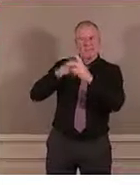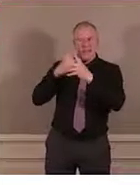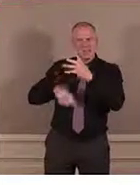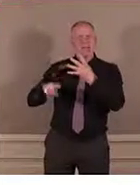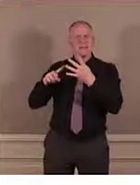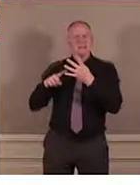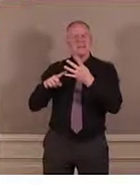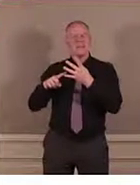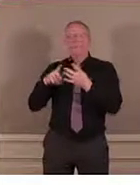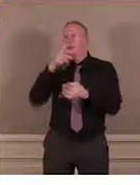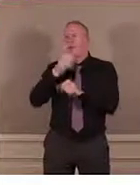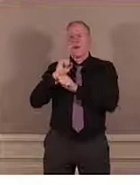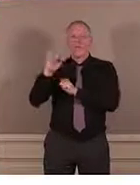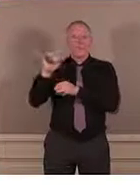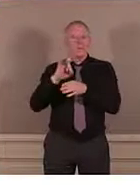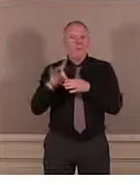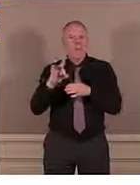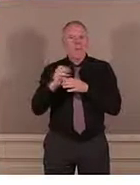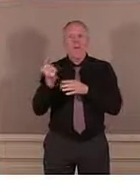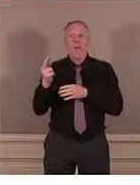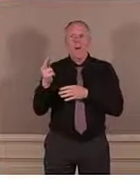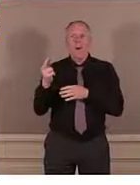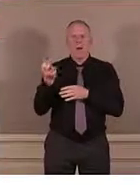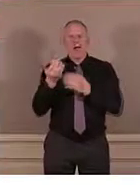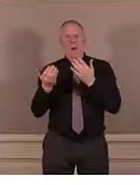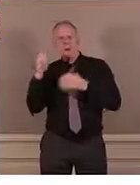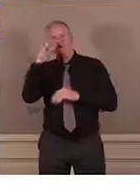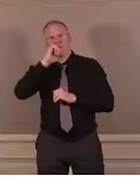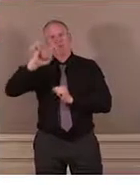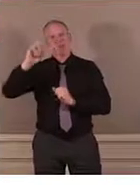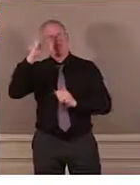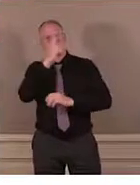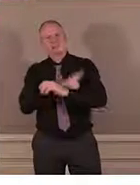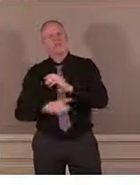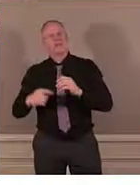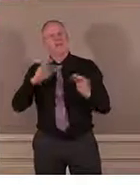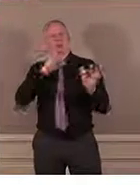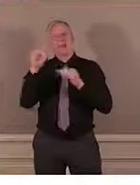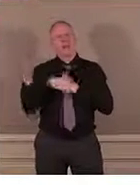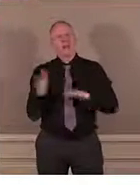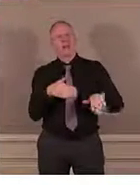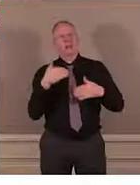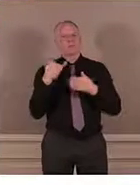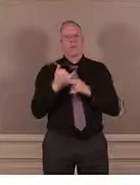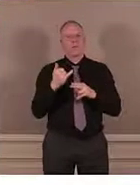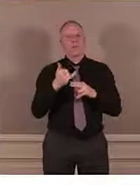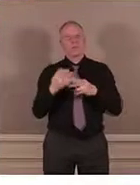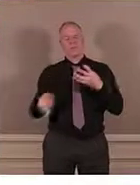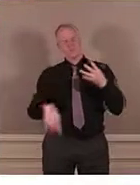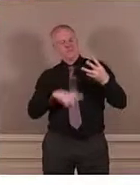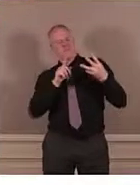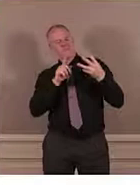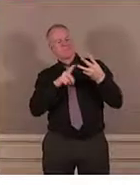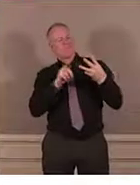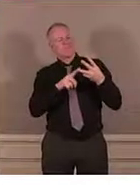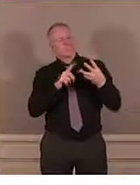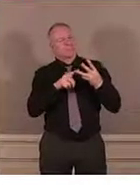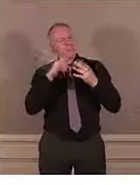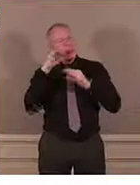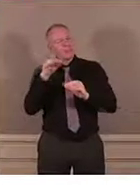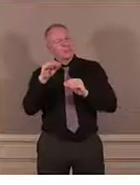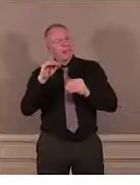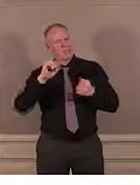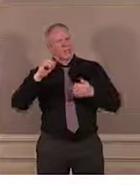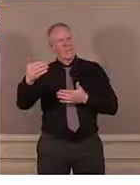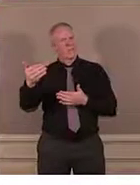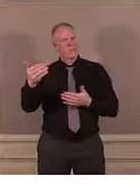the type and severity of disabilities we were interested in when they leave school. We wanted to see how exactly educational